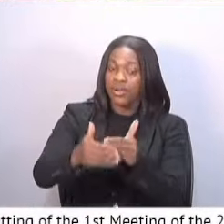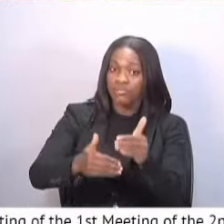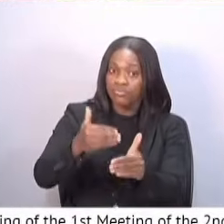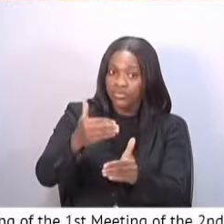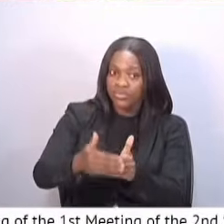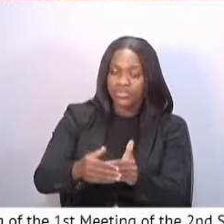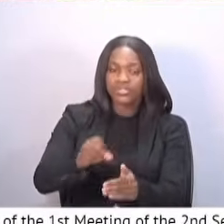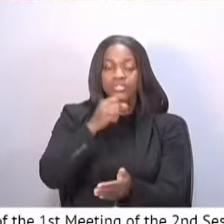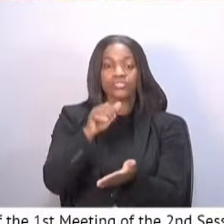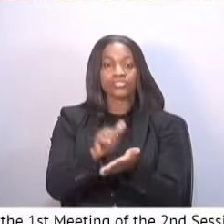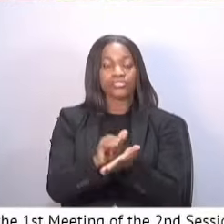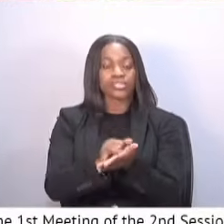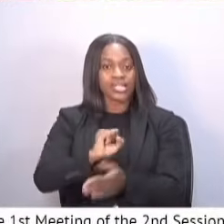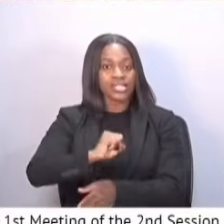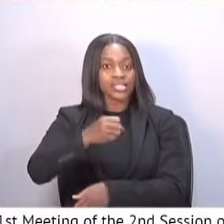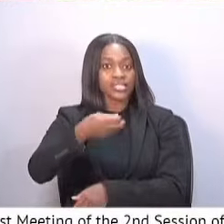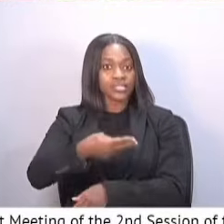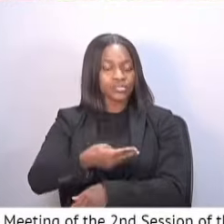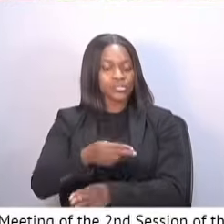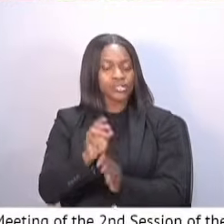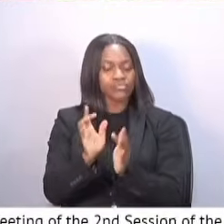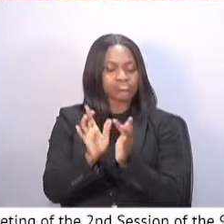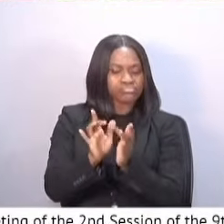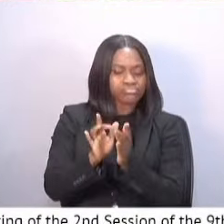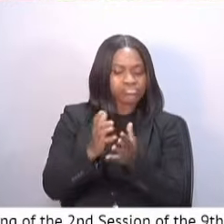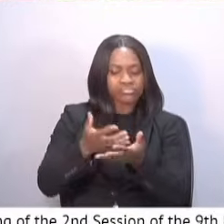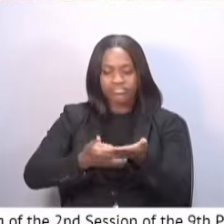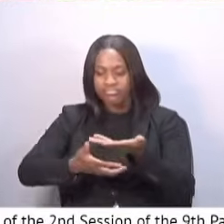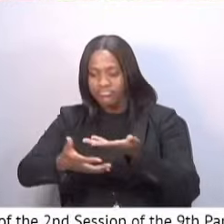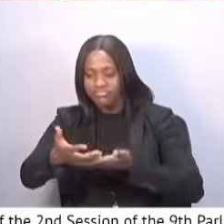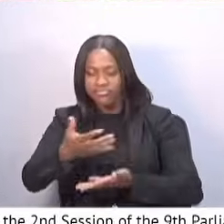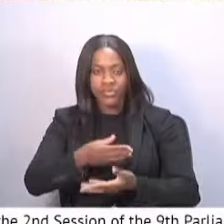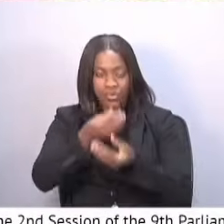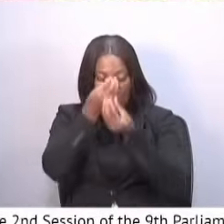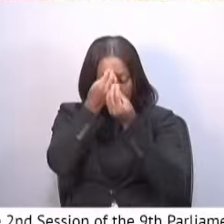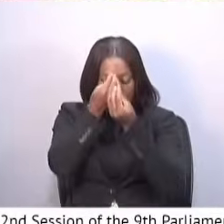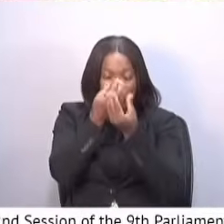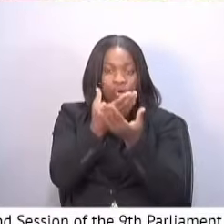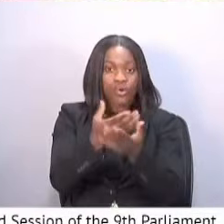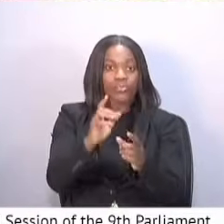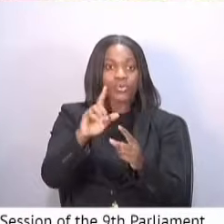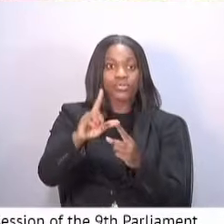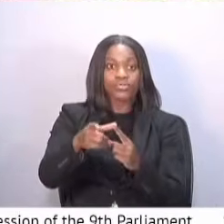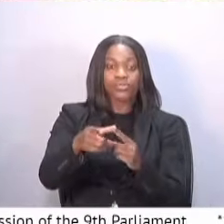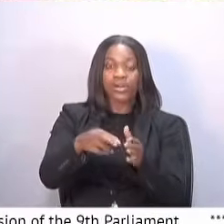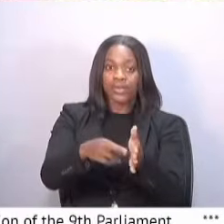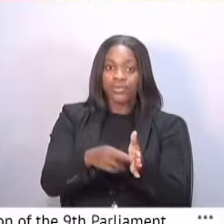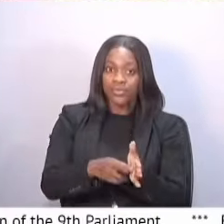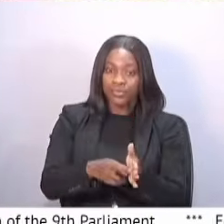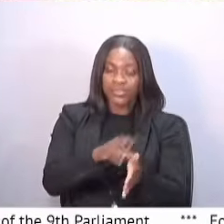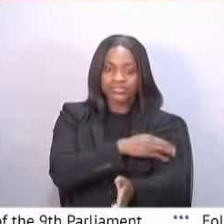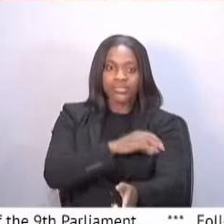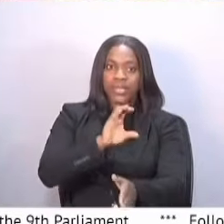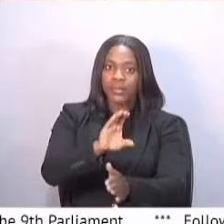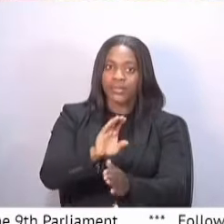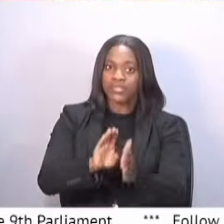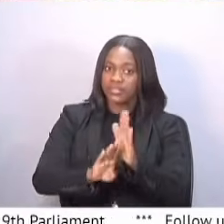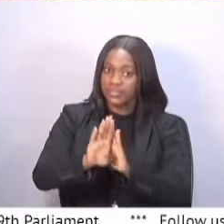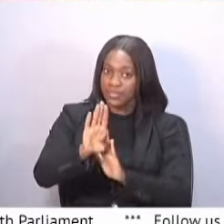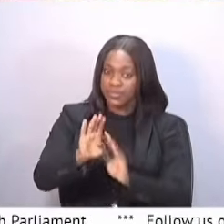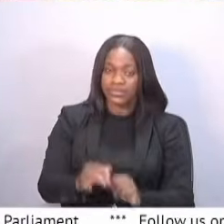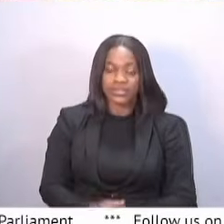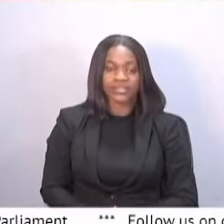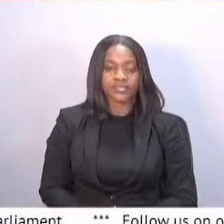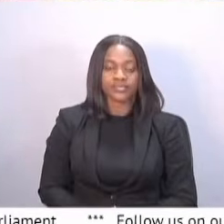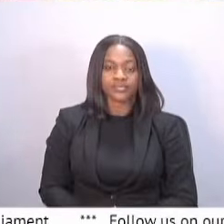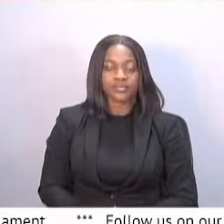to ensure that stakeholders' engagement and adherence to local content requirement and capacity development.